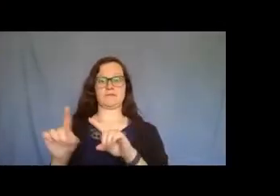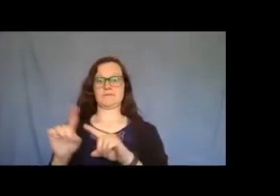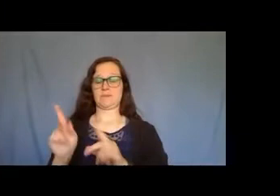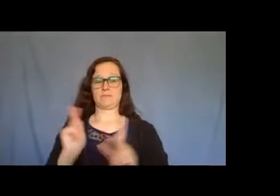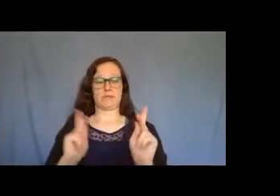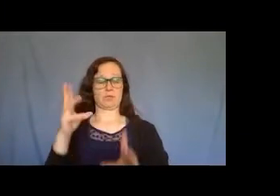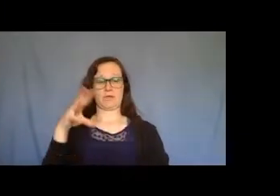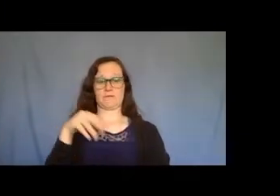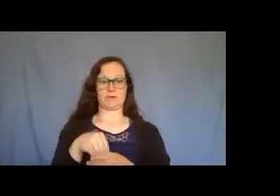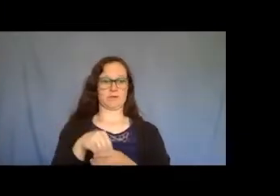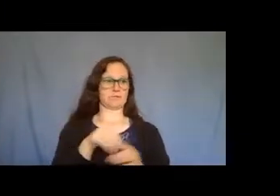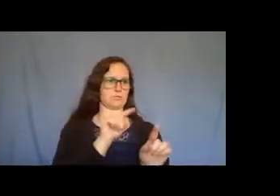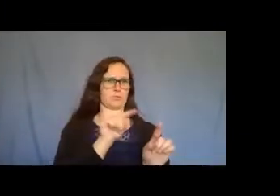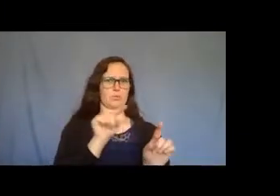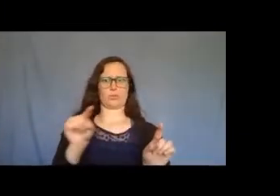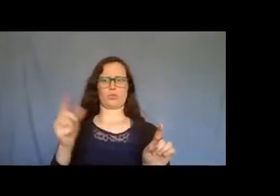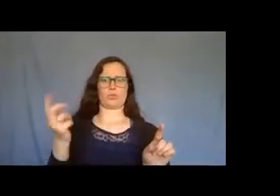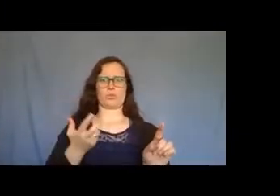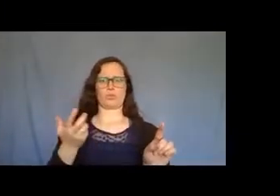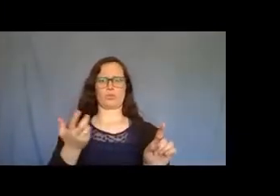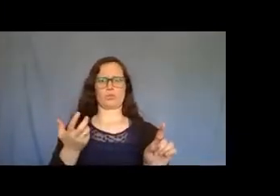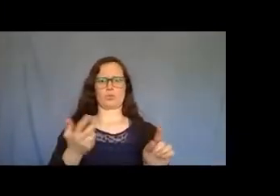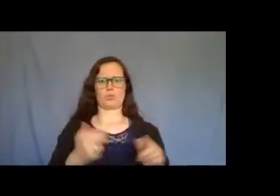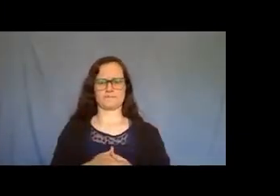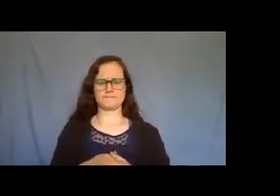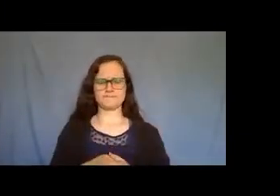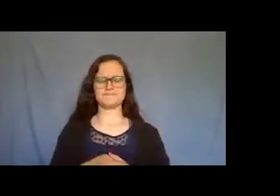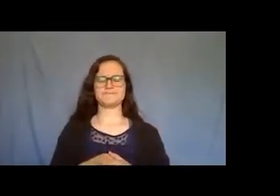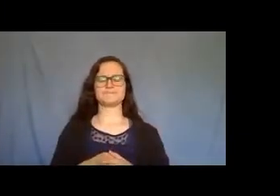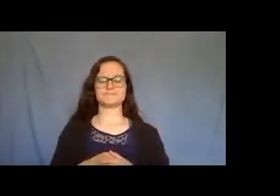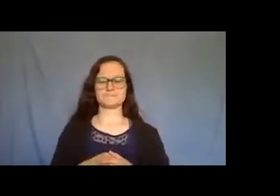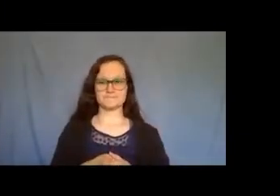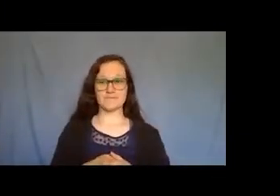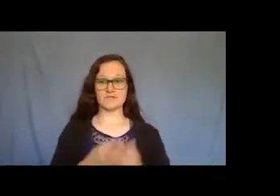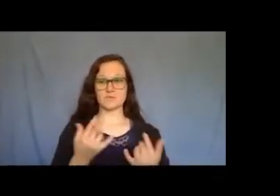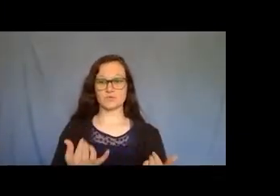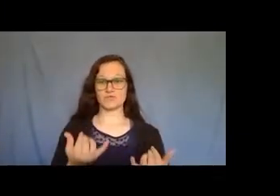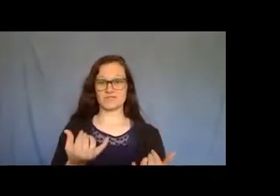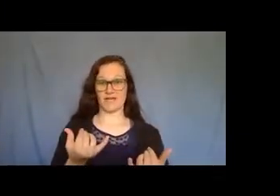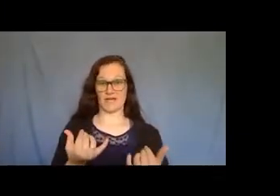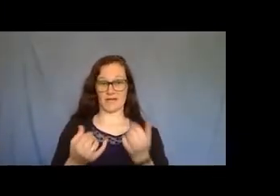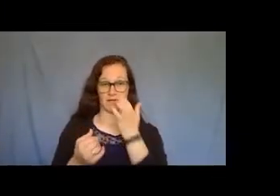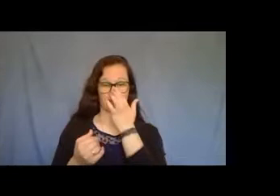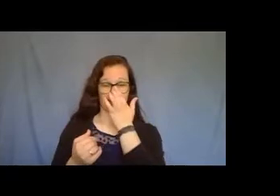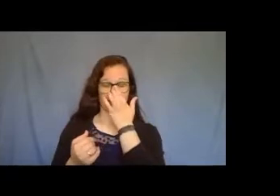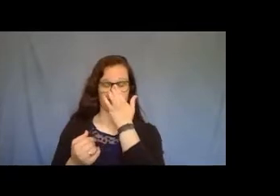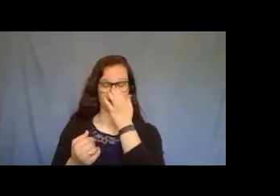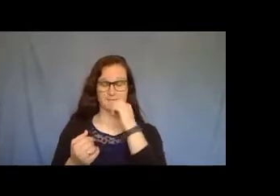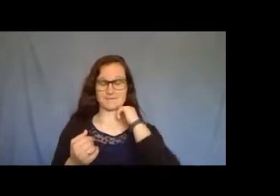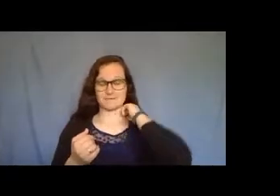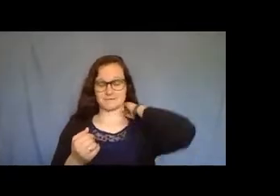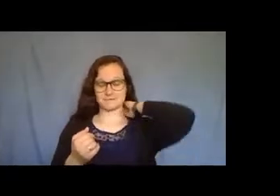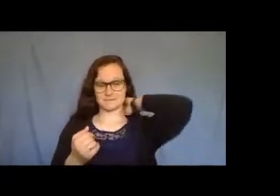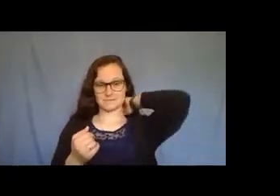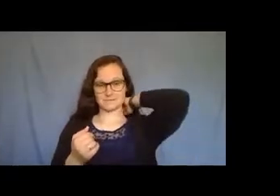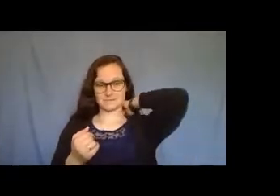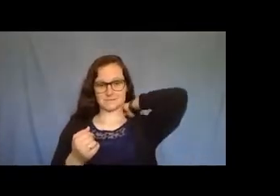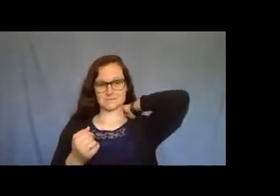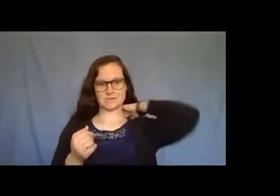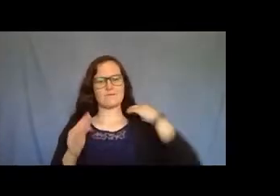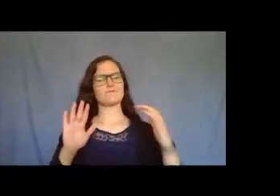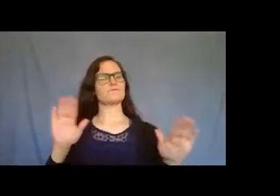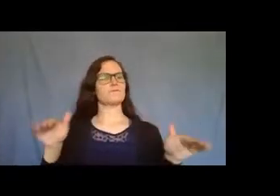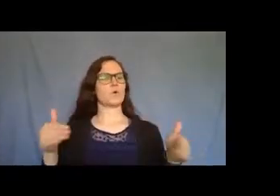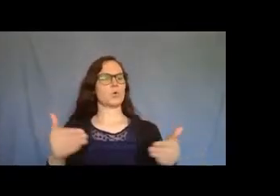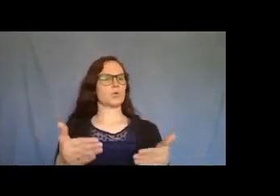in the work along the Animas and San Juan. Today is going to be a focus